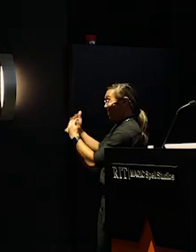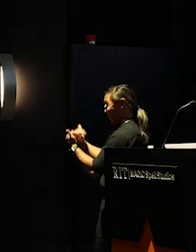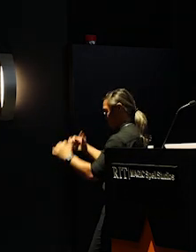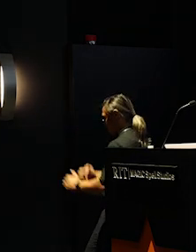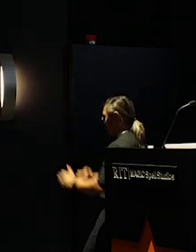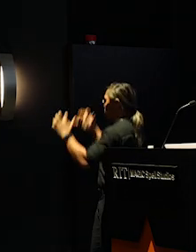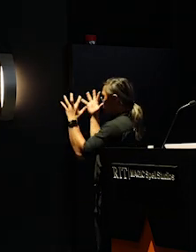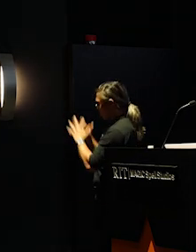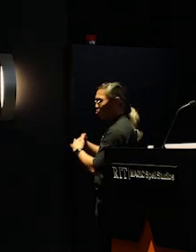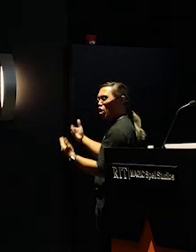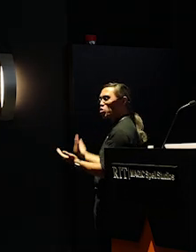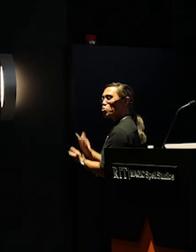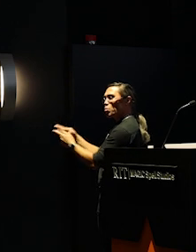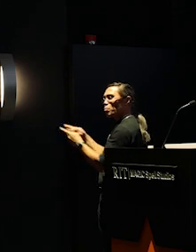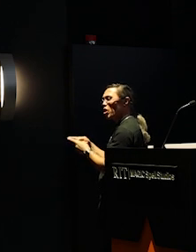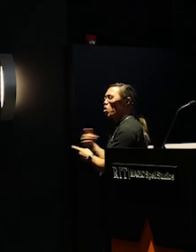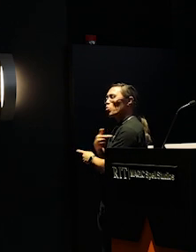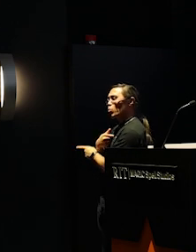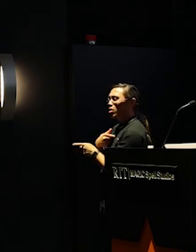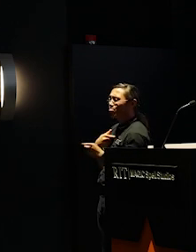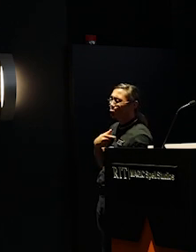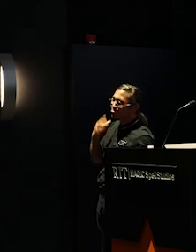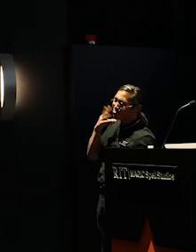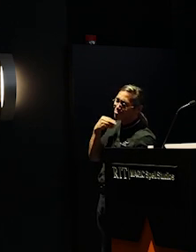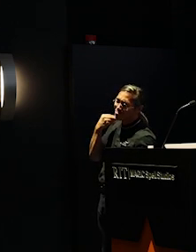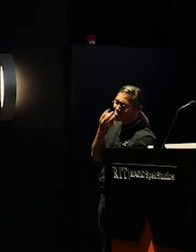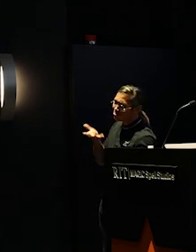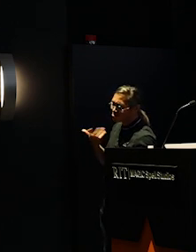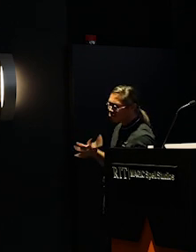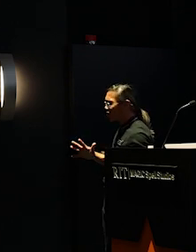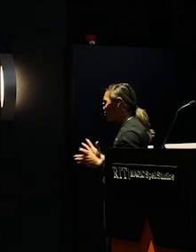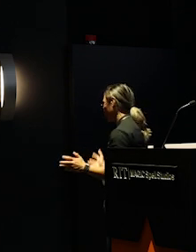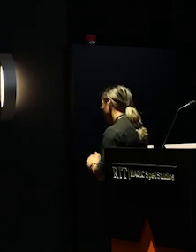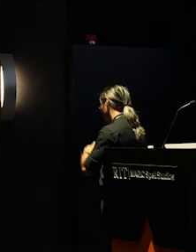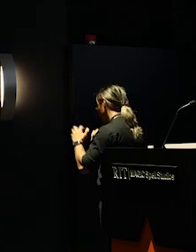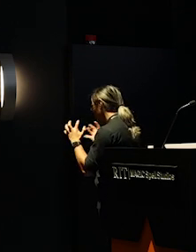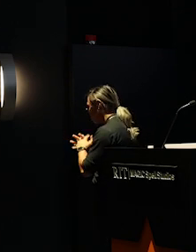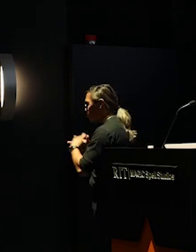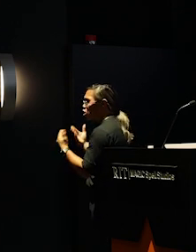It's not quite as exciting, but sometimes it's cool that like when you